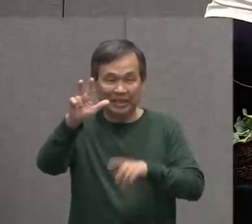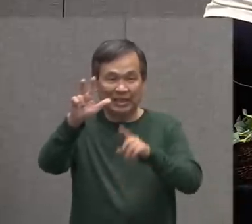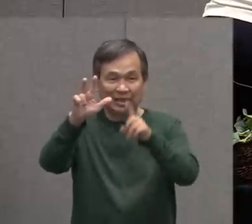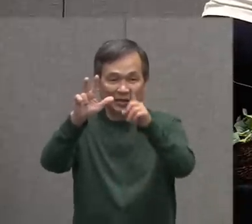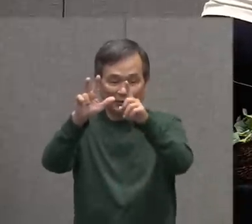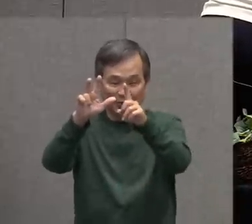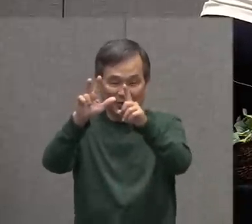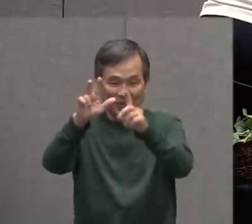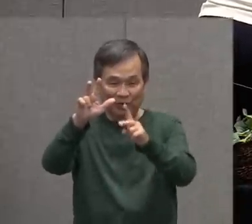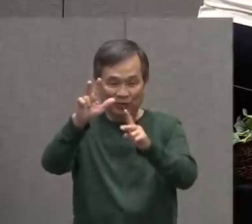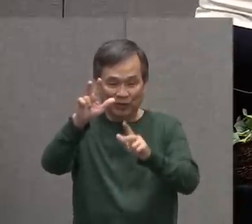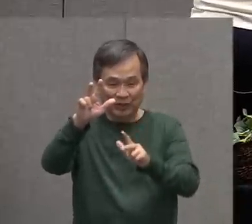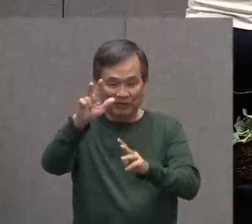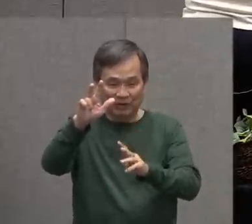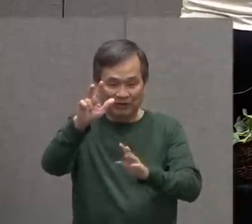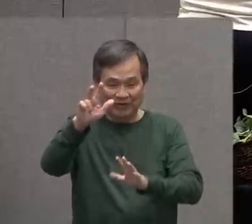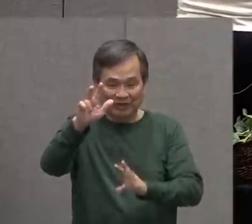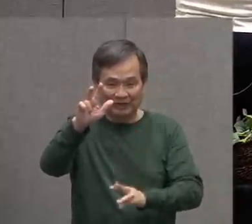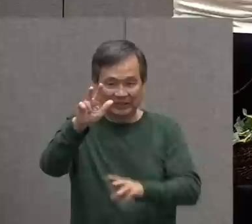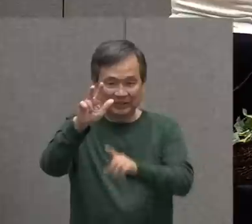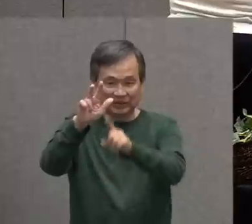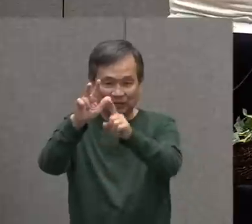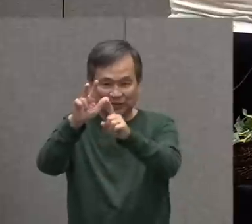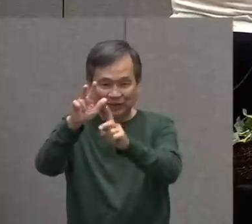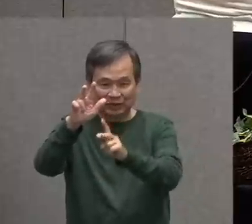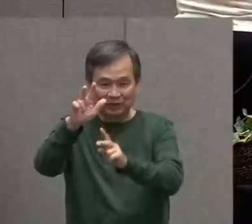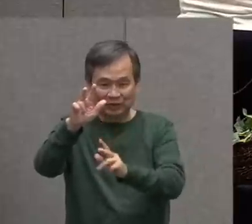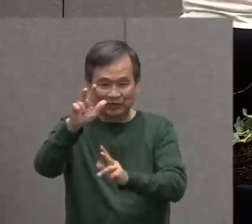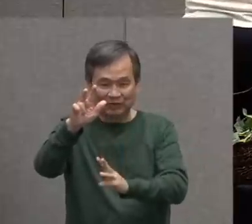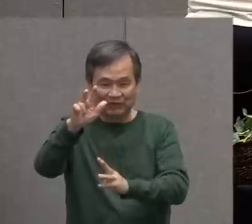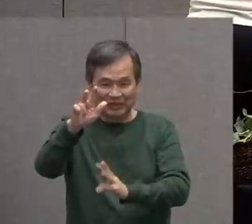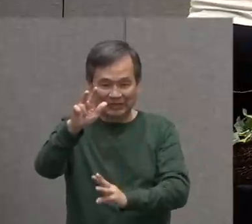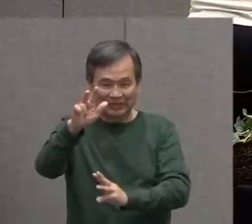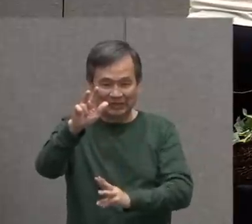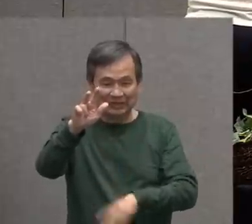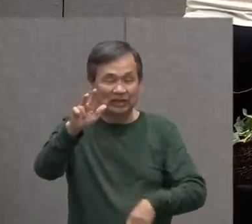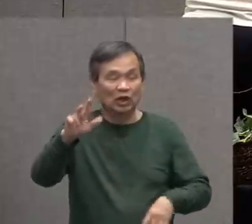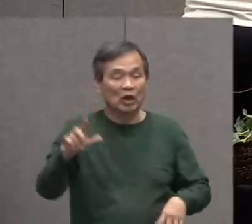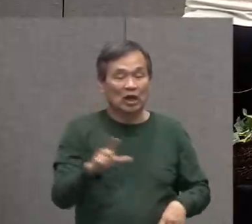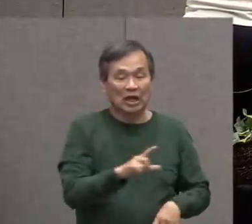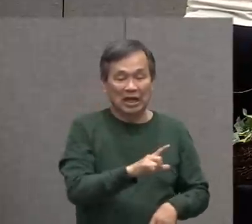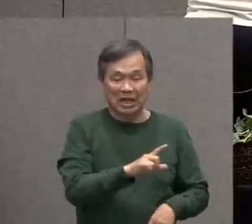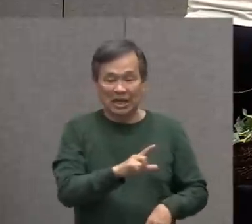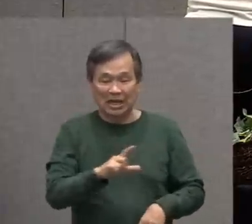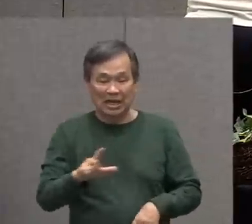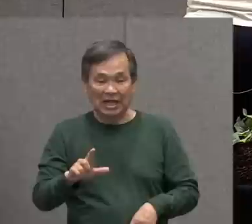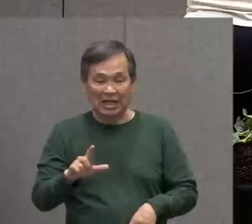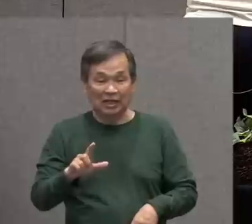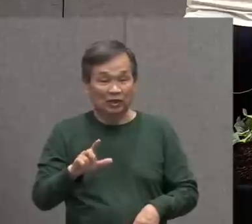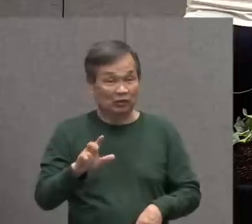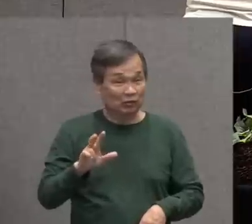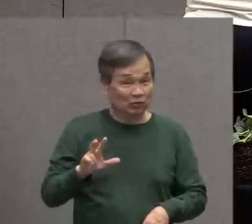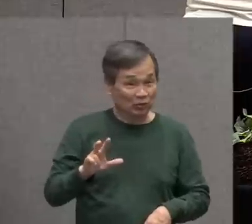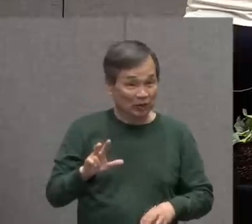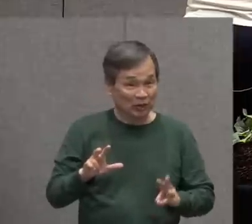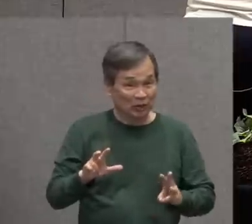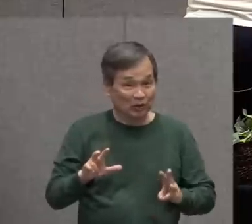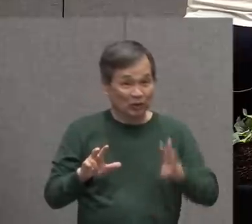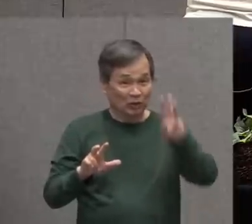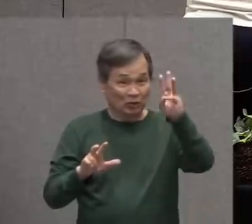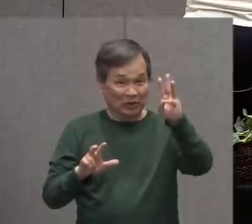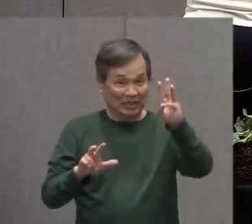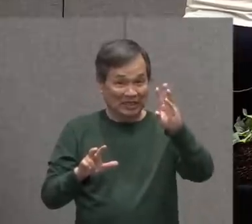and I have a width of 3, a length of 6. So I have 3 plus 3 is 6.